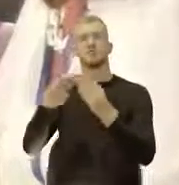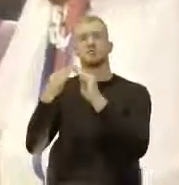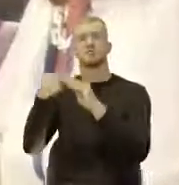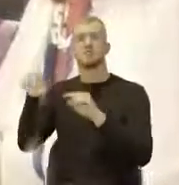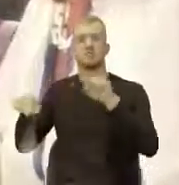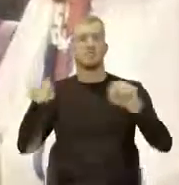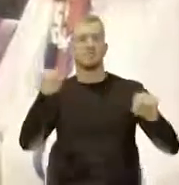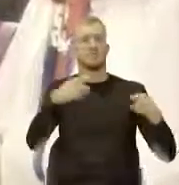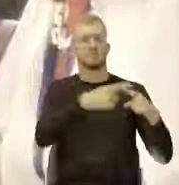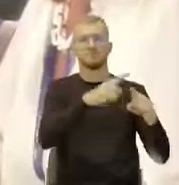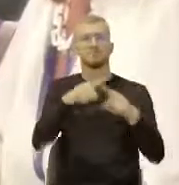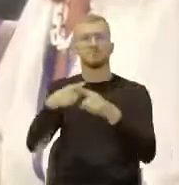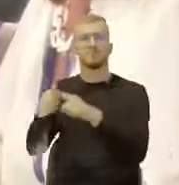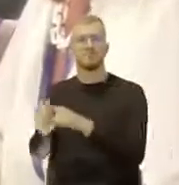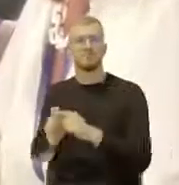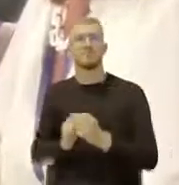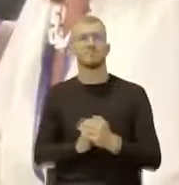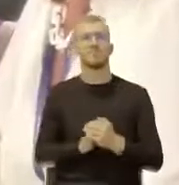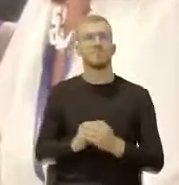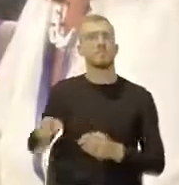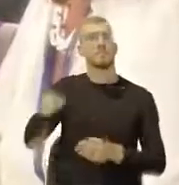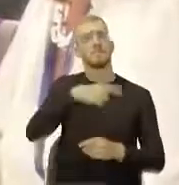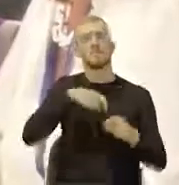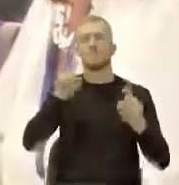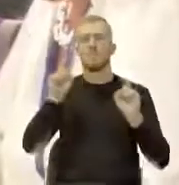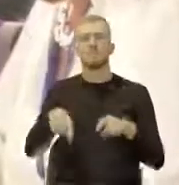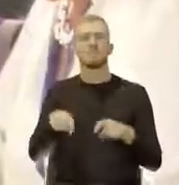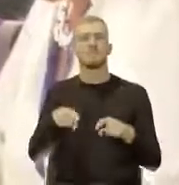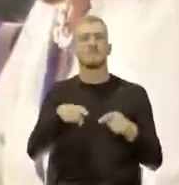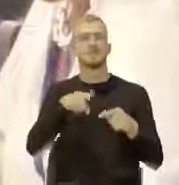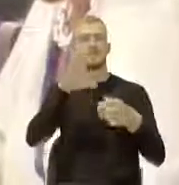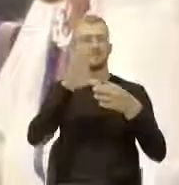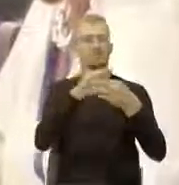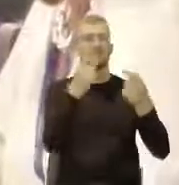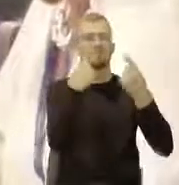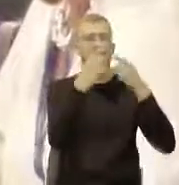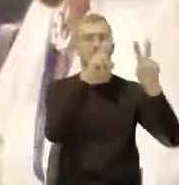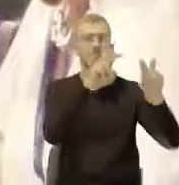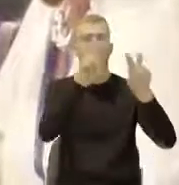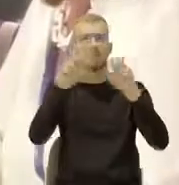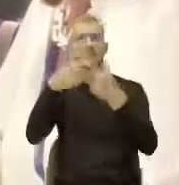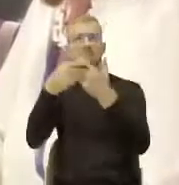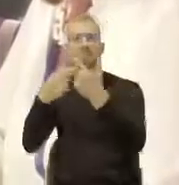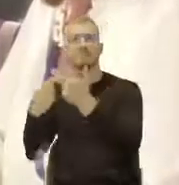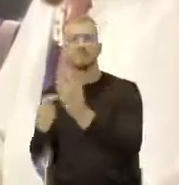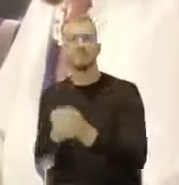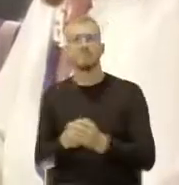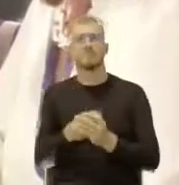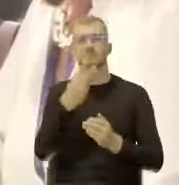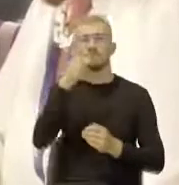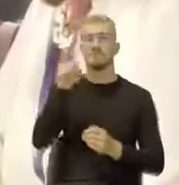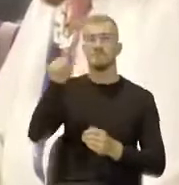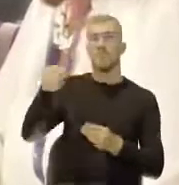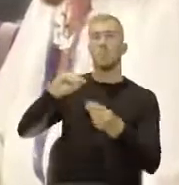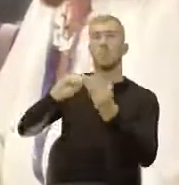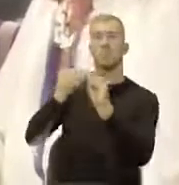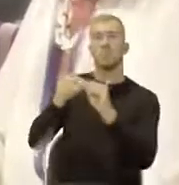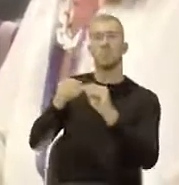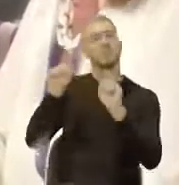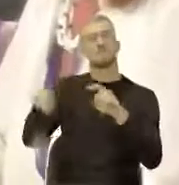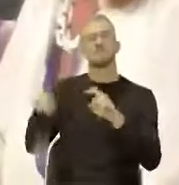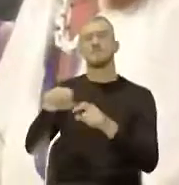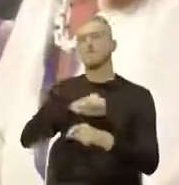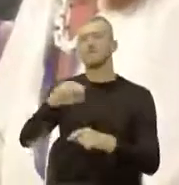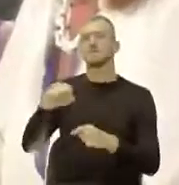and challenges are created. And finally, if we continue in a world in which